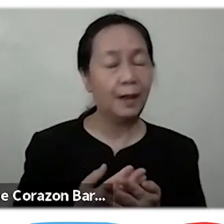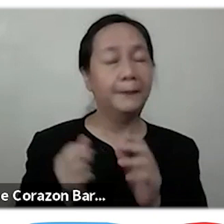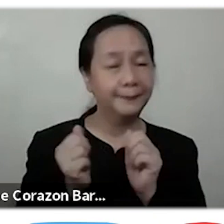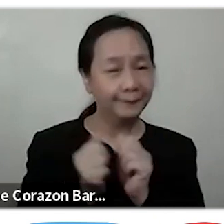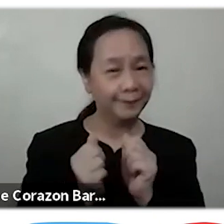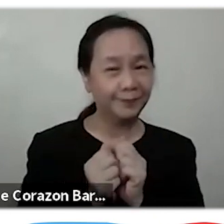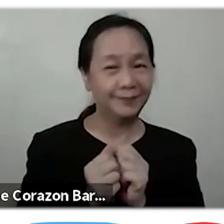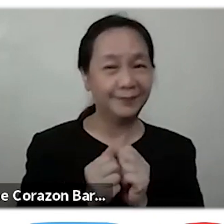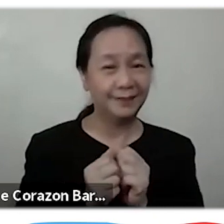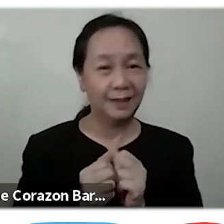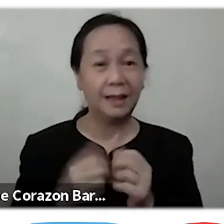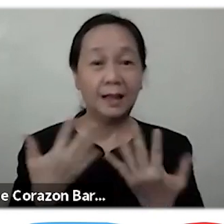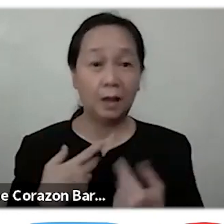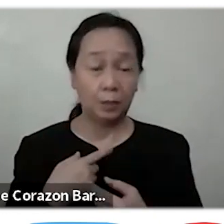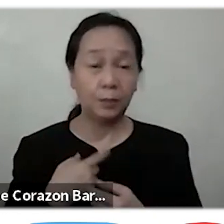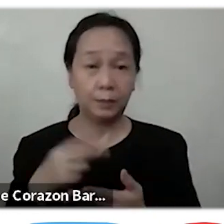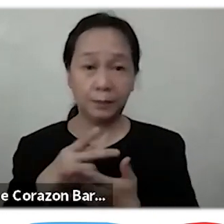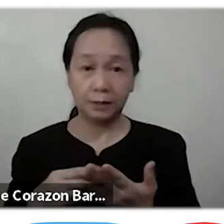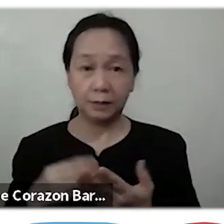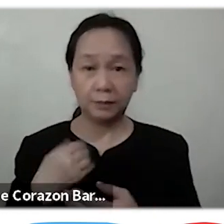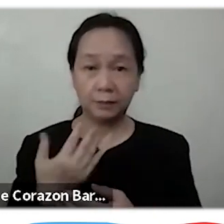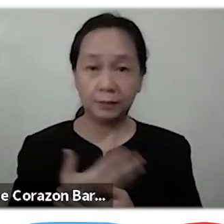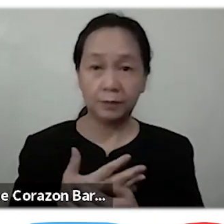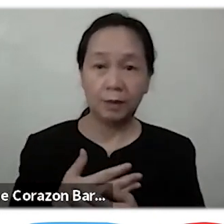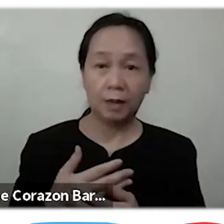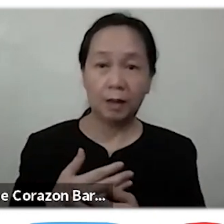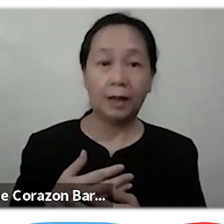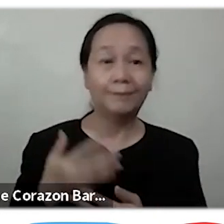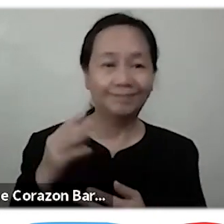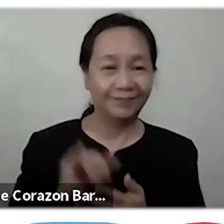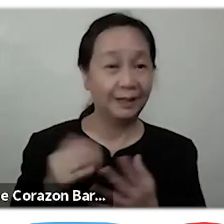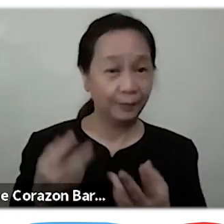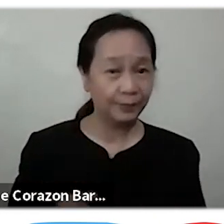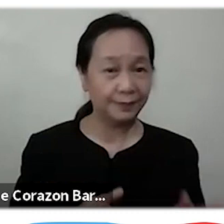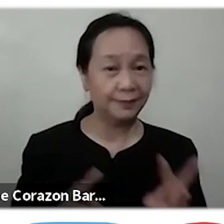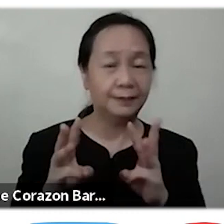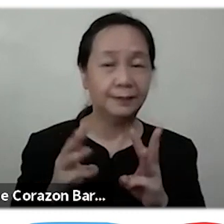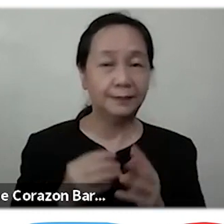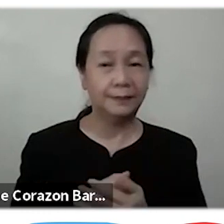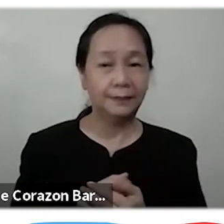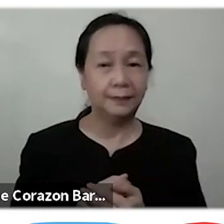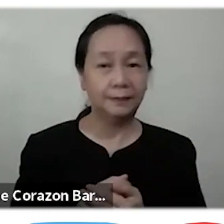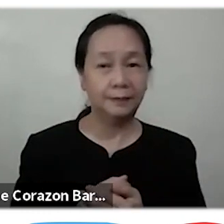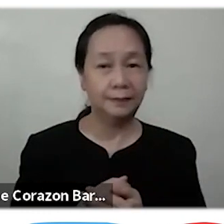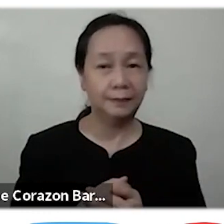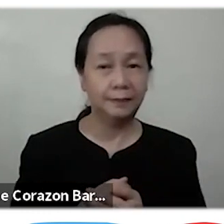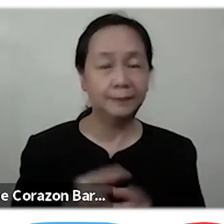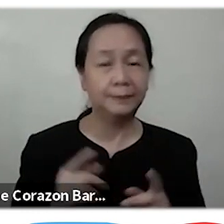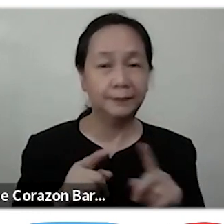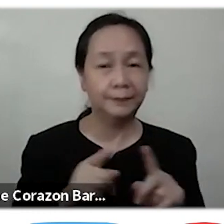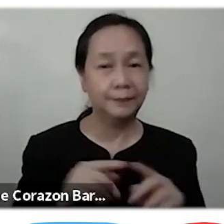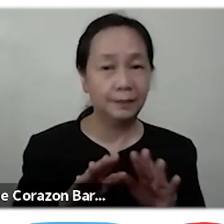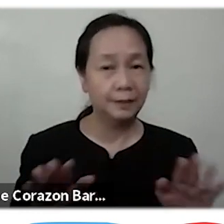these things. So I was also the part of it in that way. And when the government used to allocate budget for children,